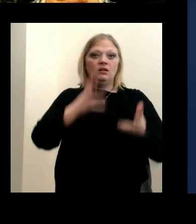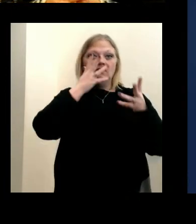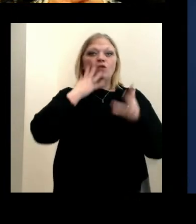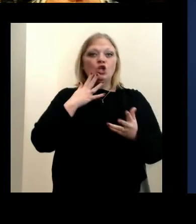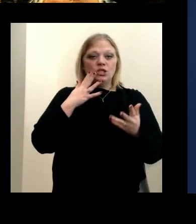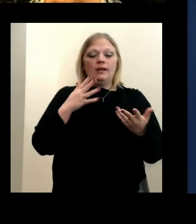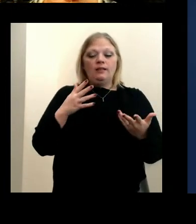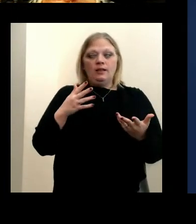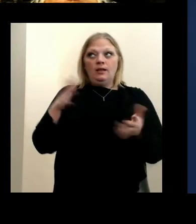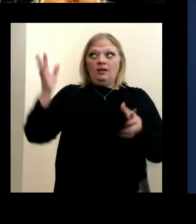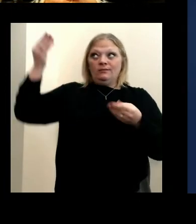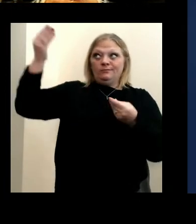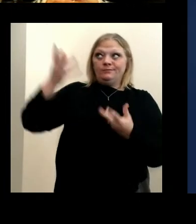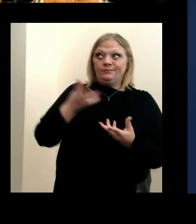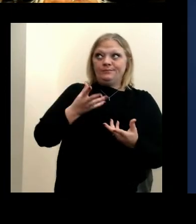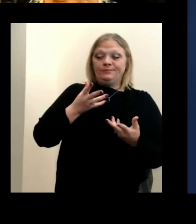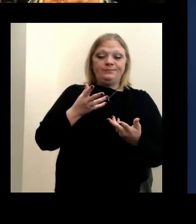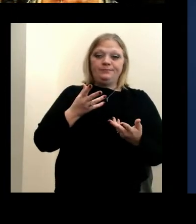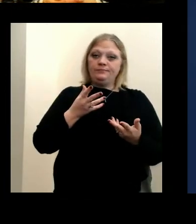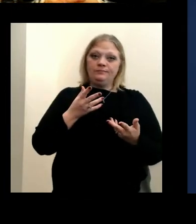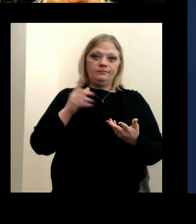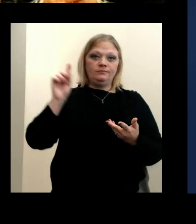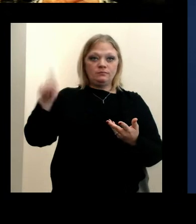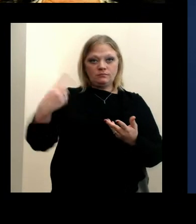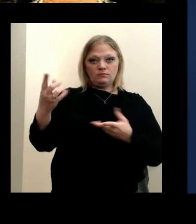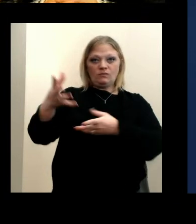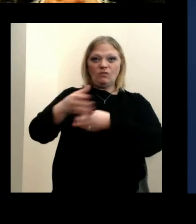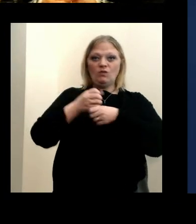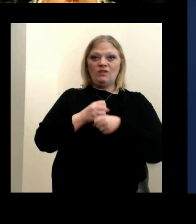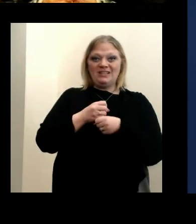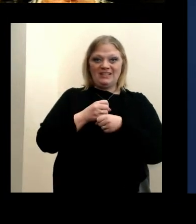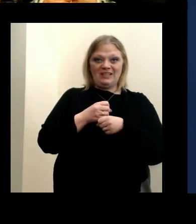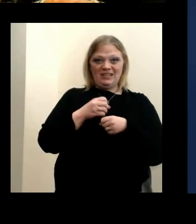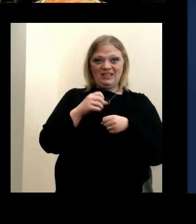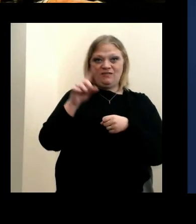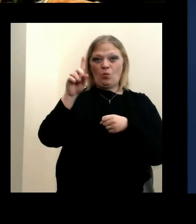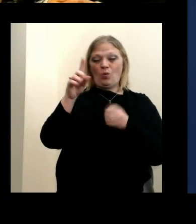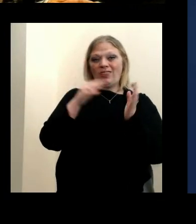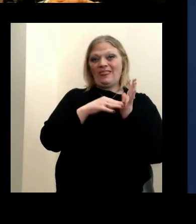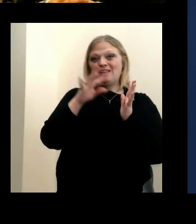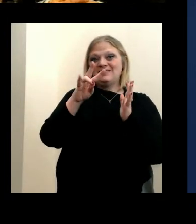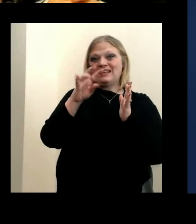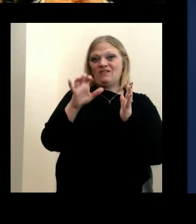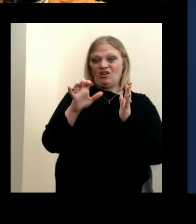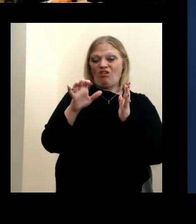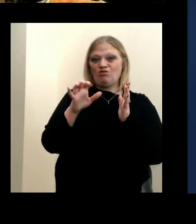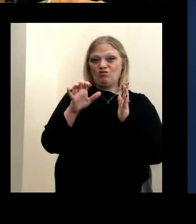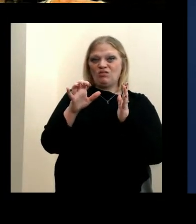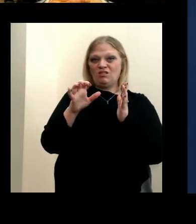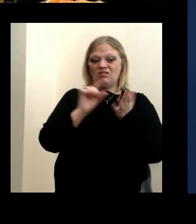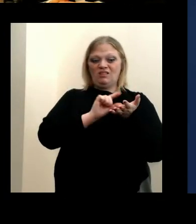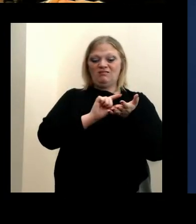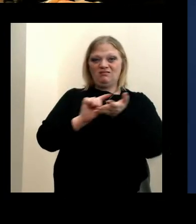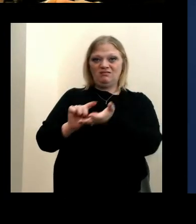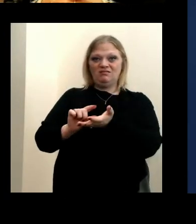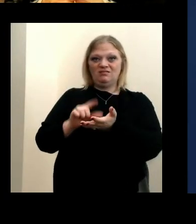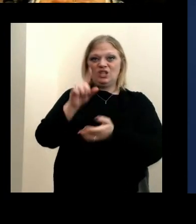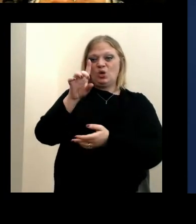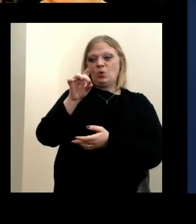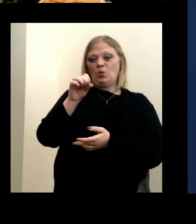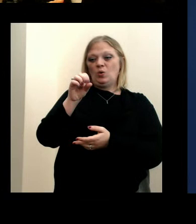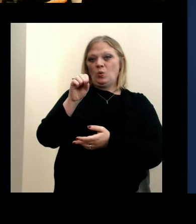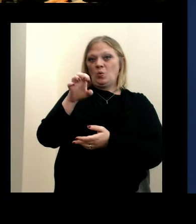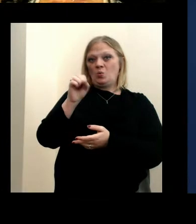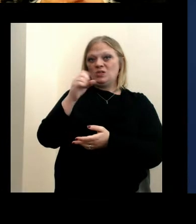been told that we are only going to receive 1,700 doses again for this week. So because of the lack of supply,